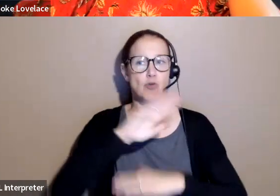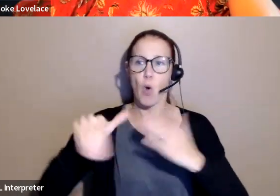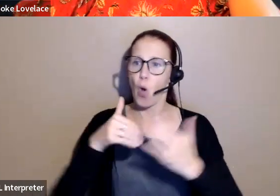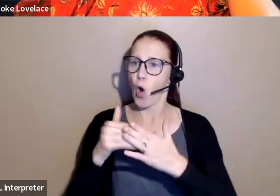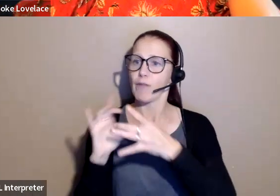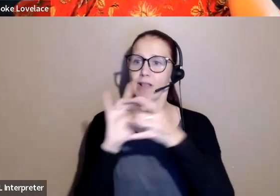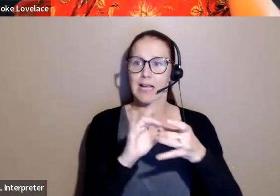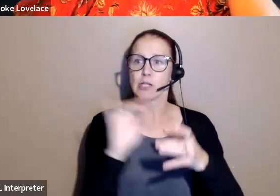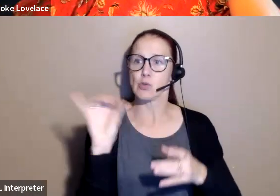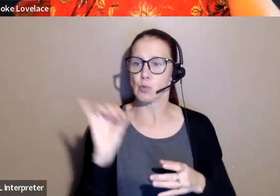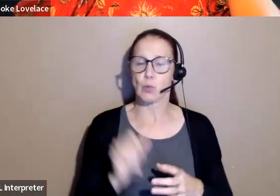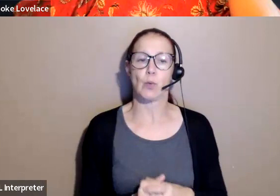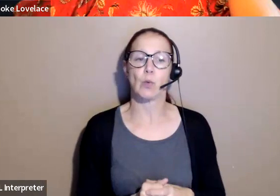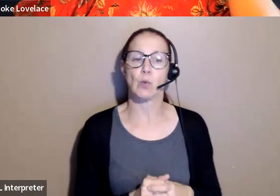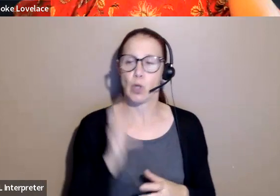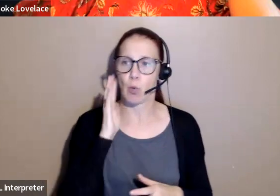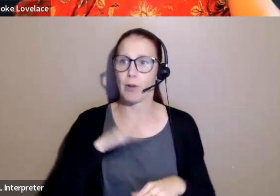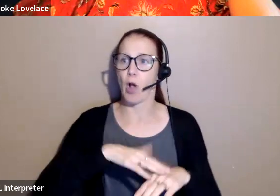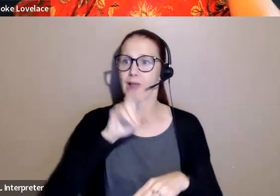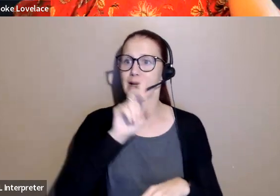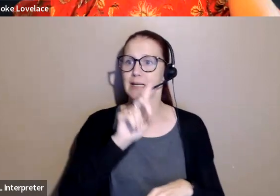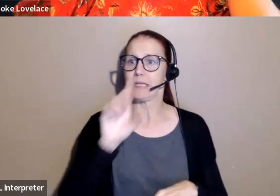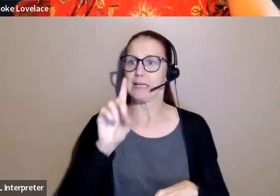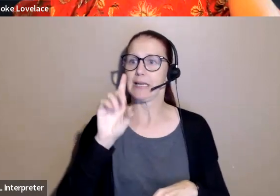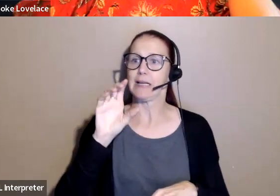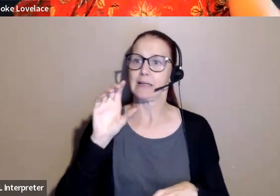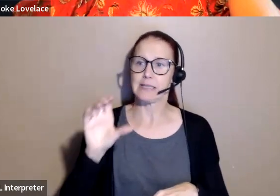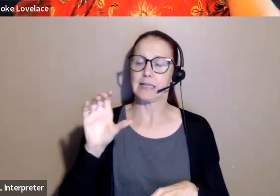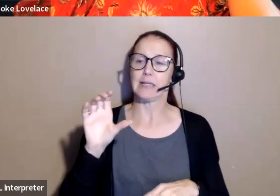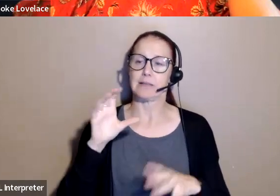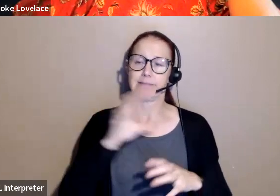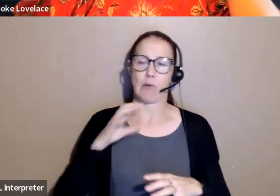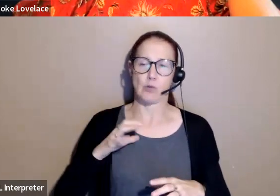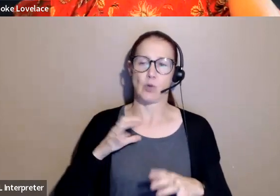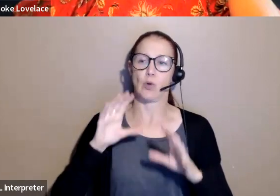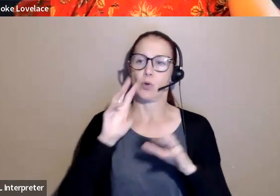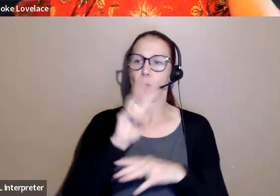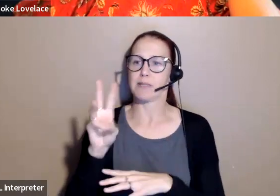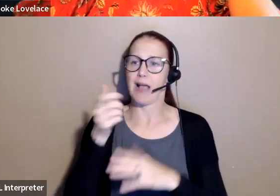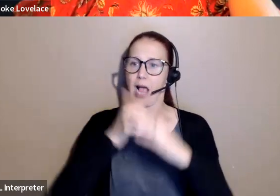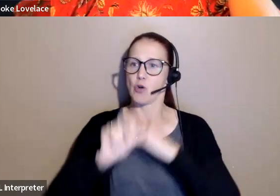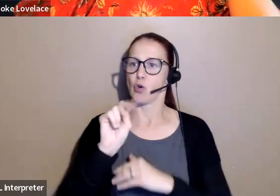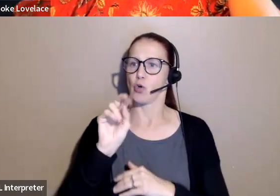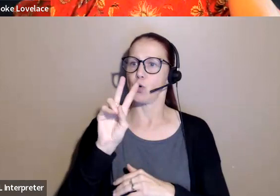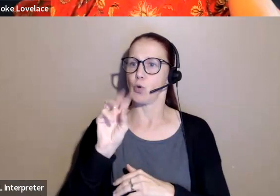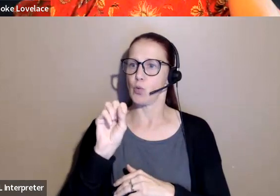as well. So it'll be on the DD Council website under the newsletter. So you can find